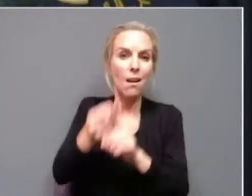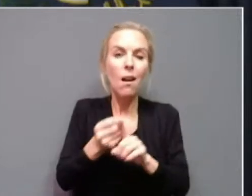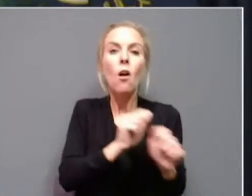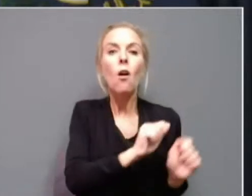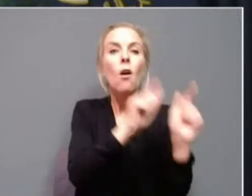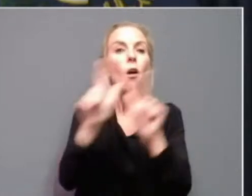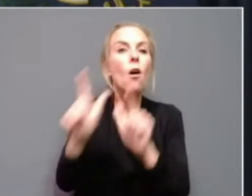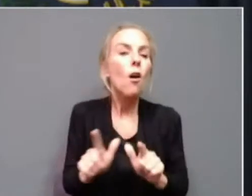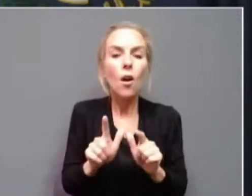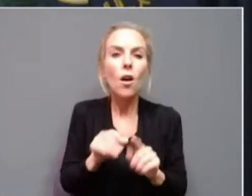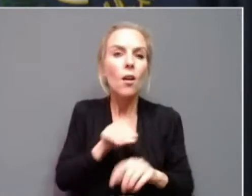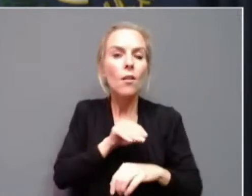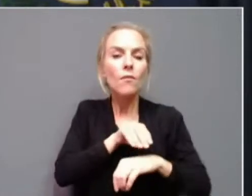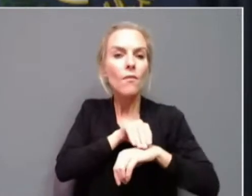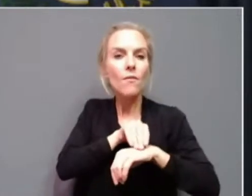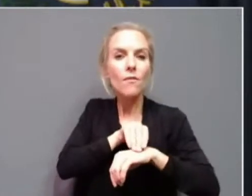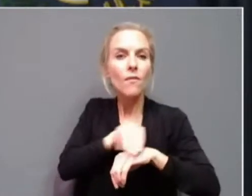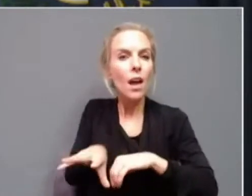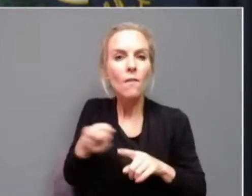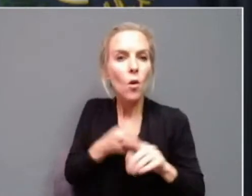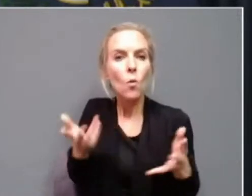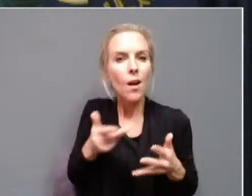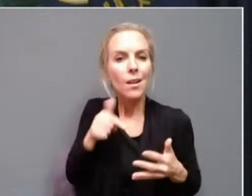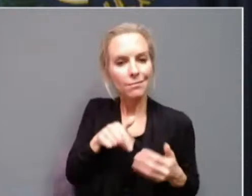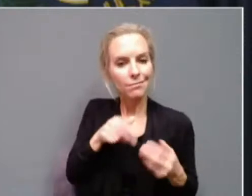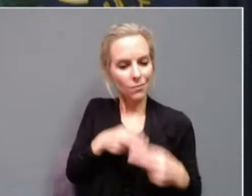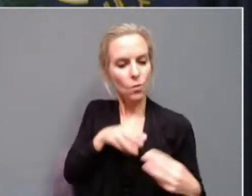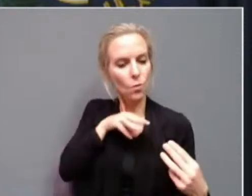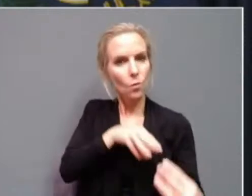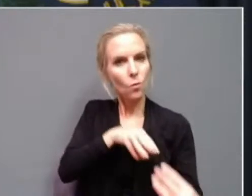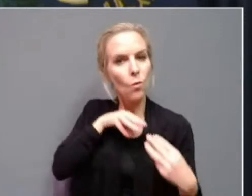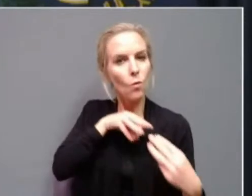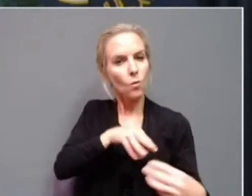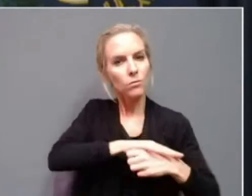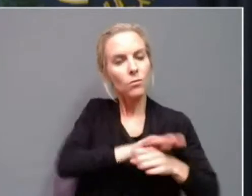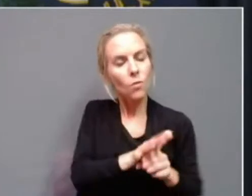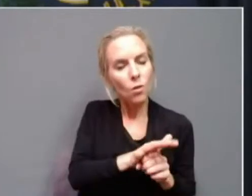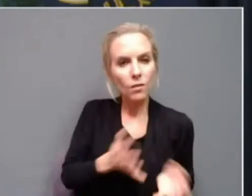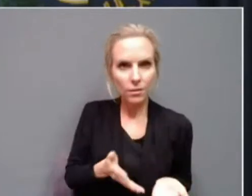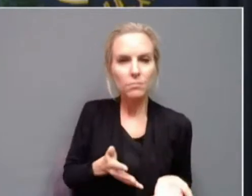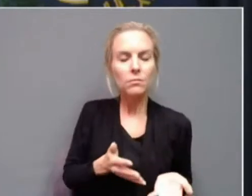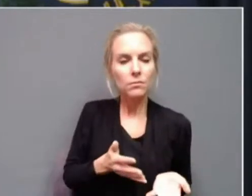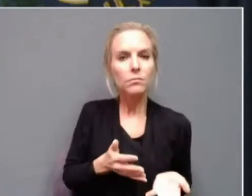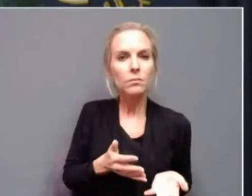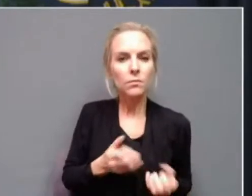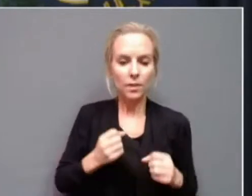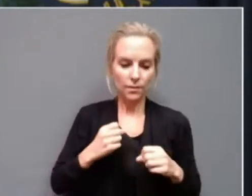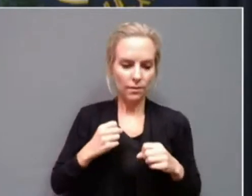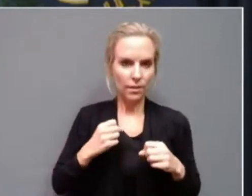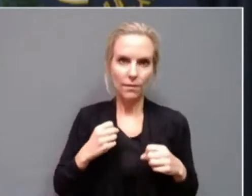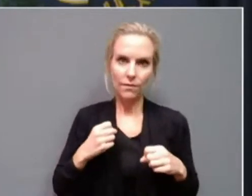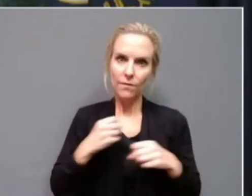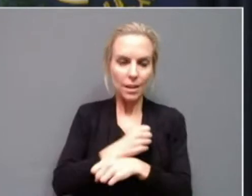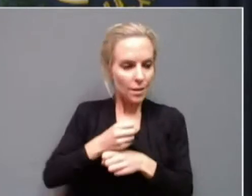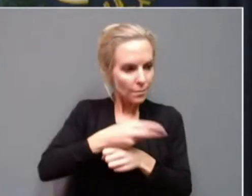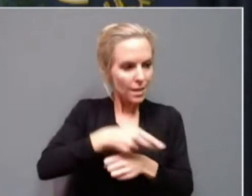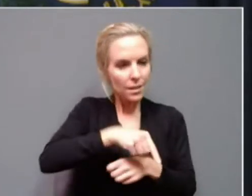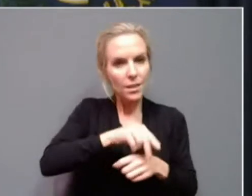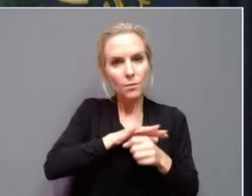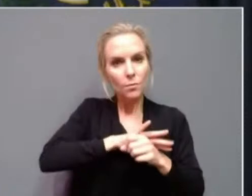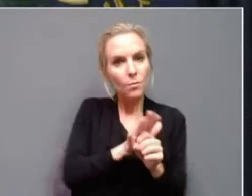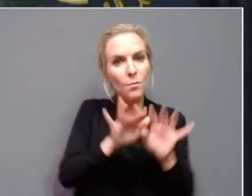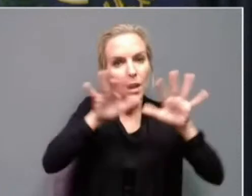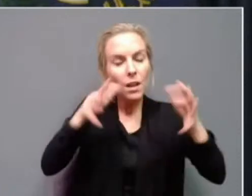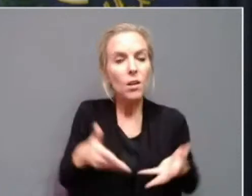this war that we are engaged in to fight this pandemic, but none more